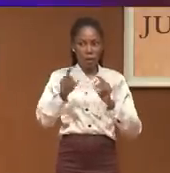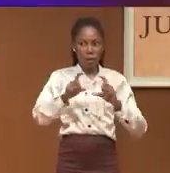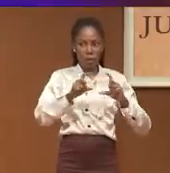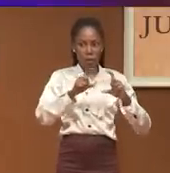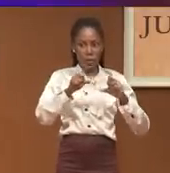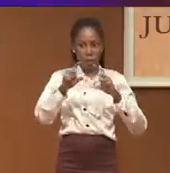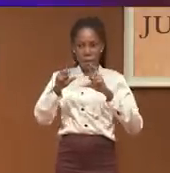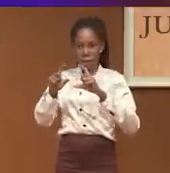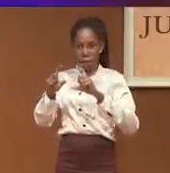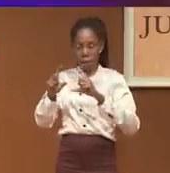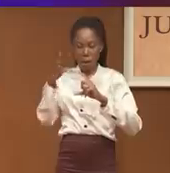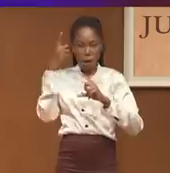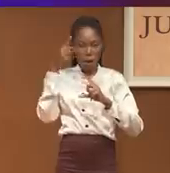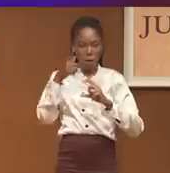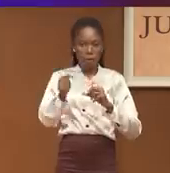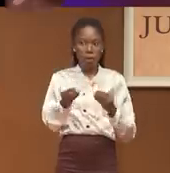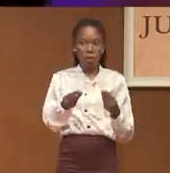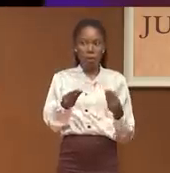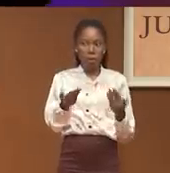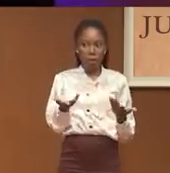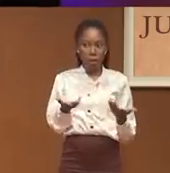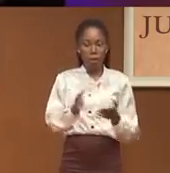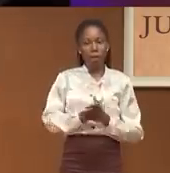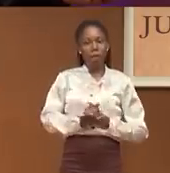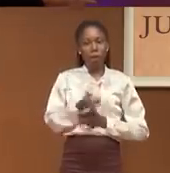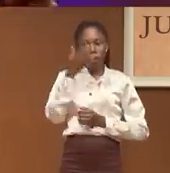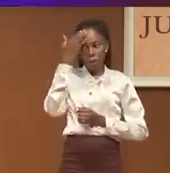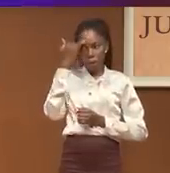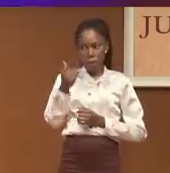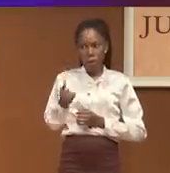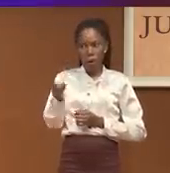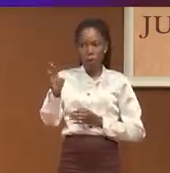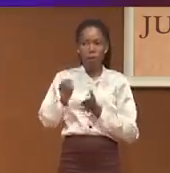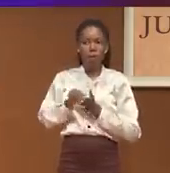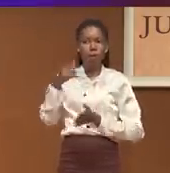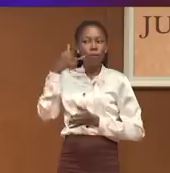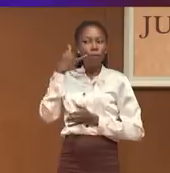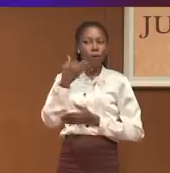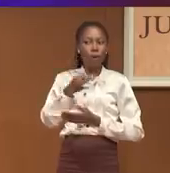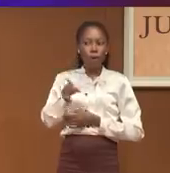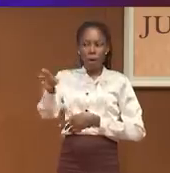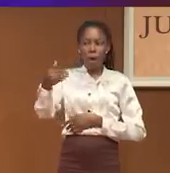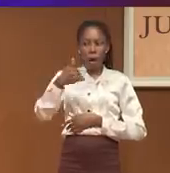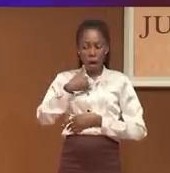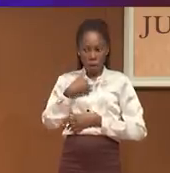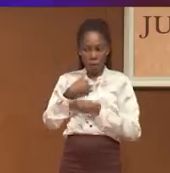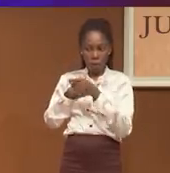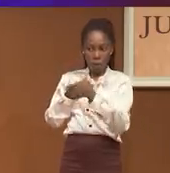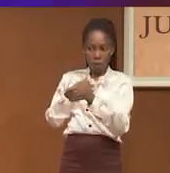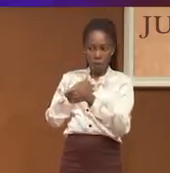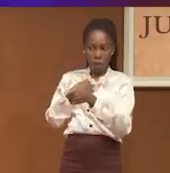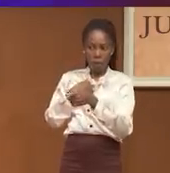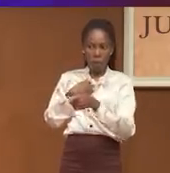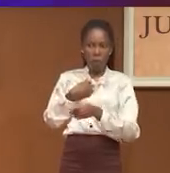recording of the land. My phone, because I've been waiting here, my phone went off because I had a video recording on